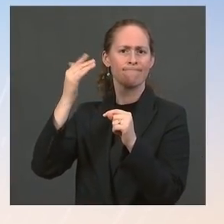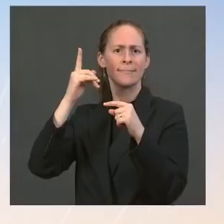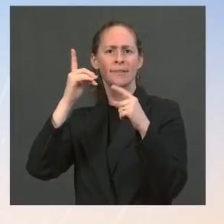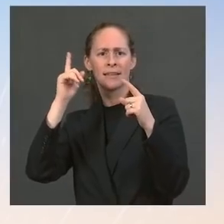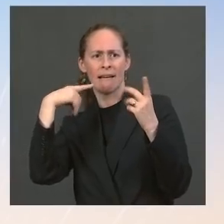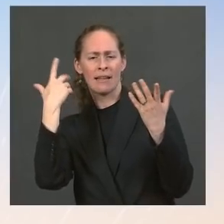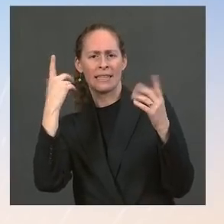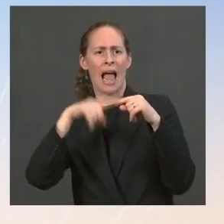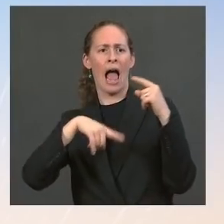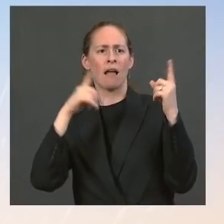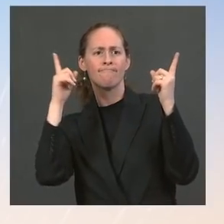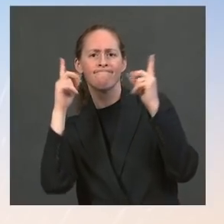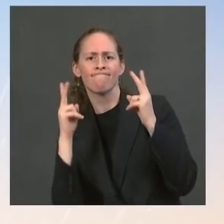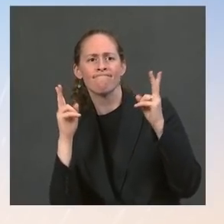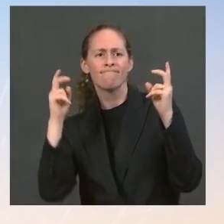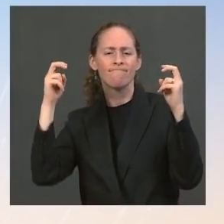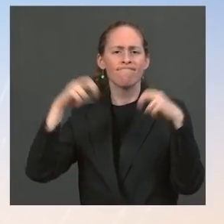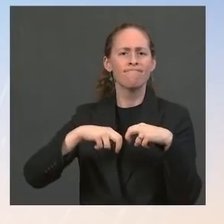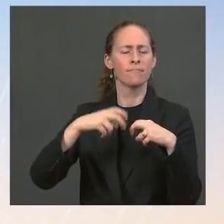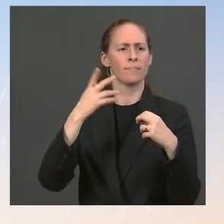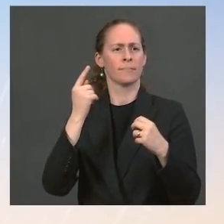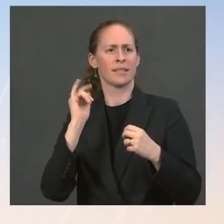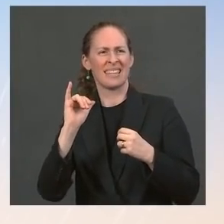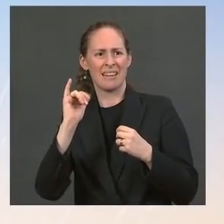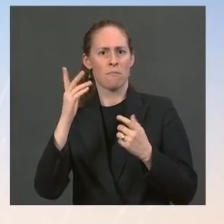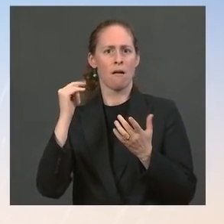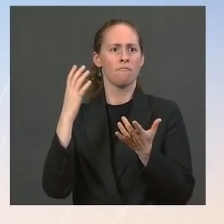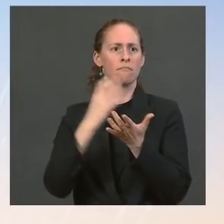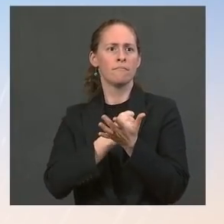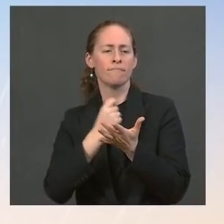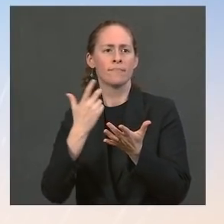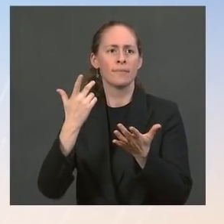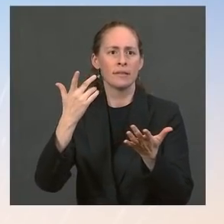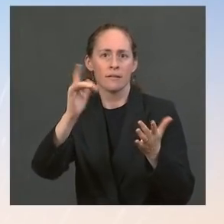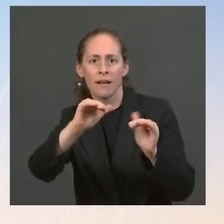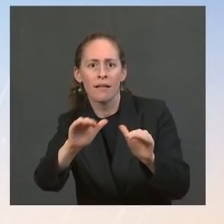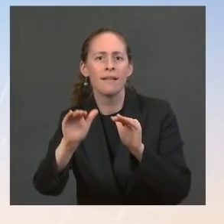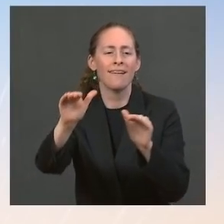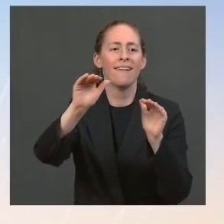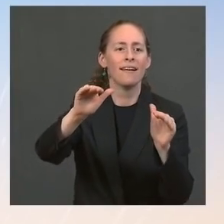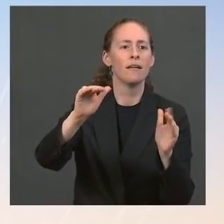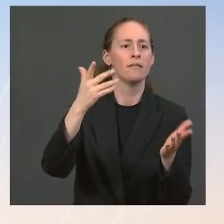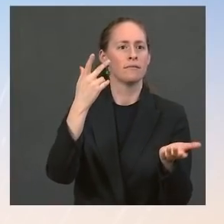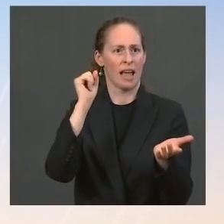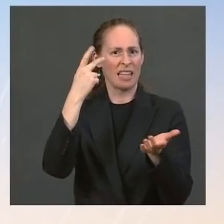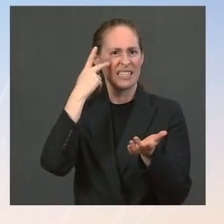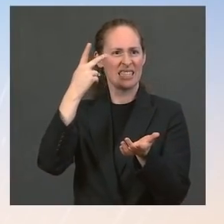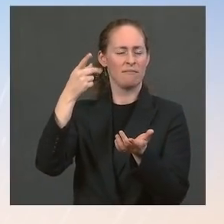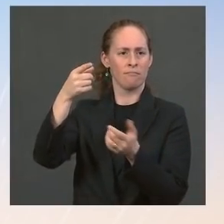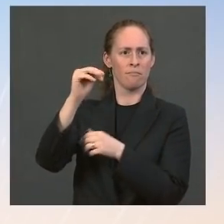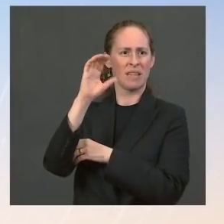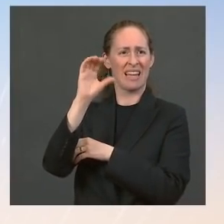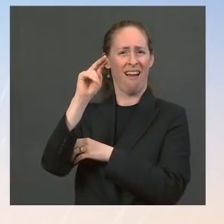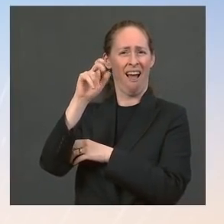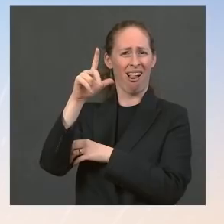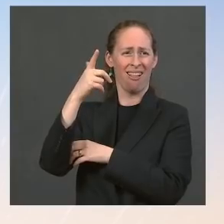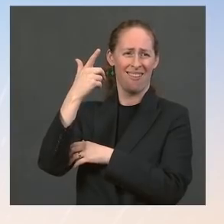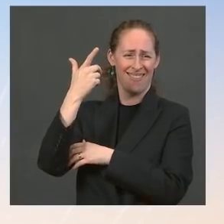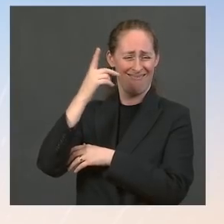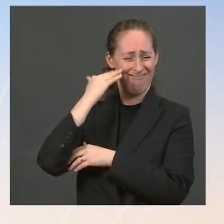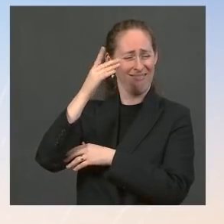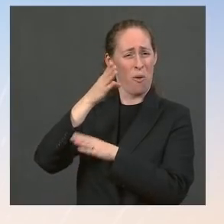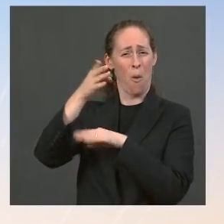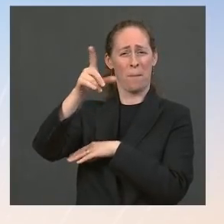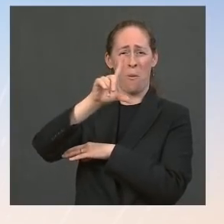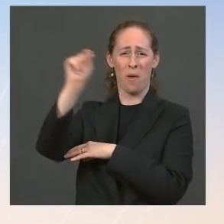plenty of FaceTime with Leader McConnell for decades. Maybe it just doesn't matter, and people are going to do what their political interest or what they